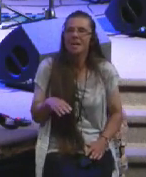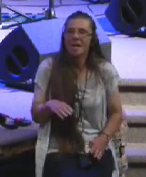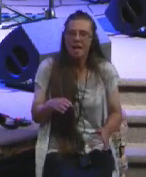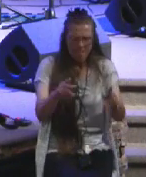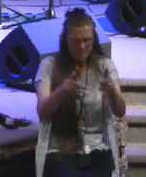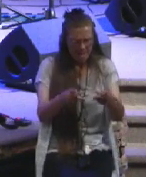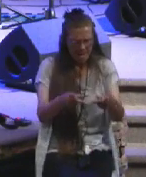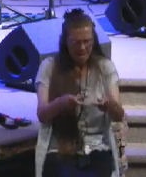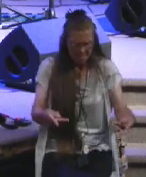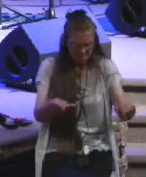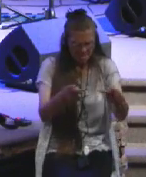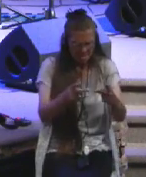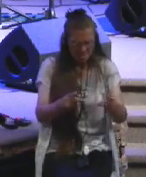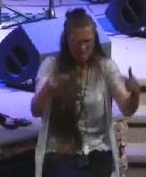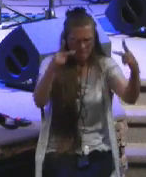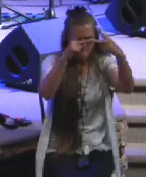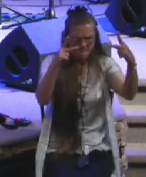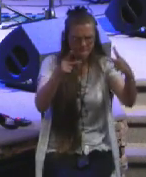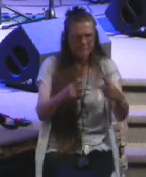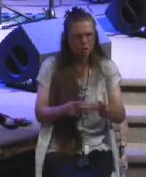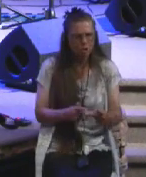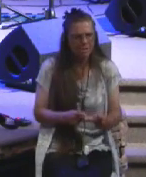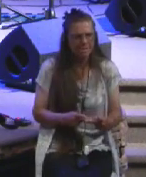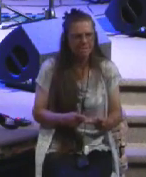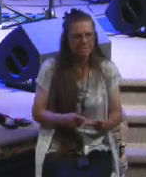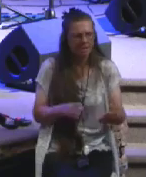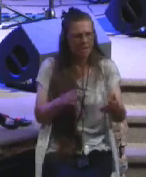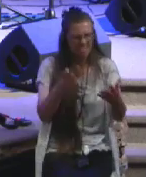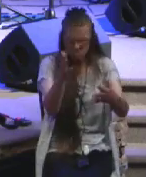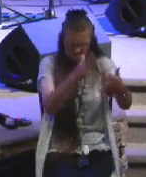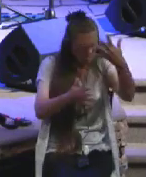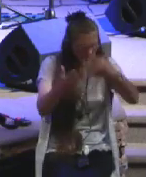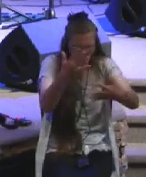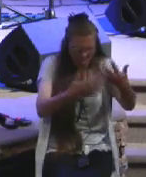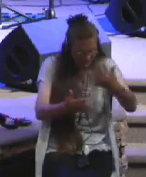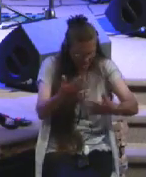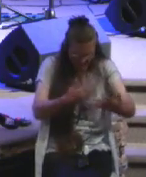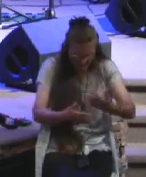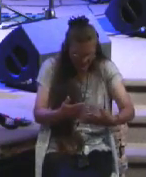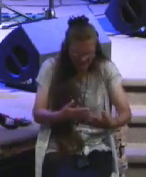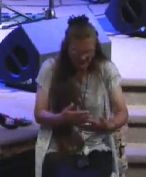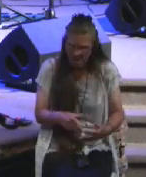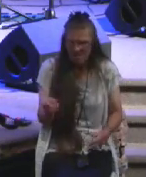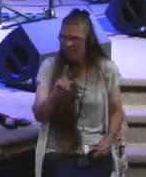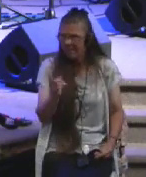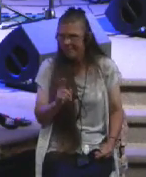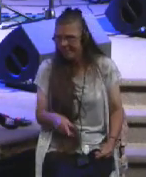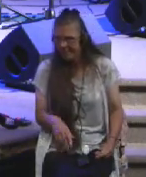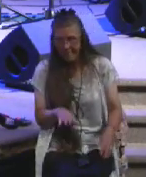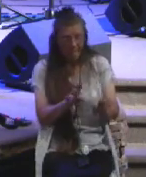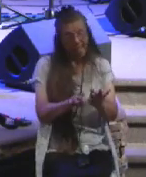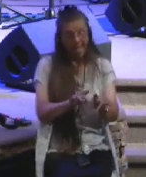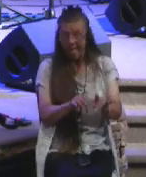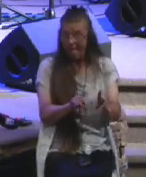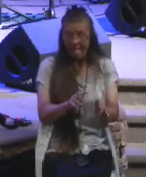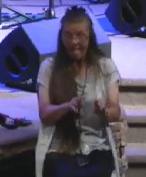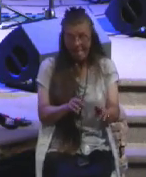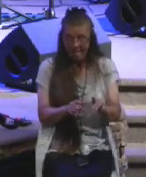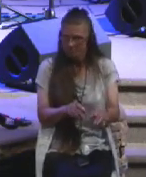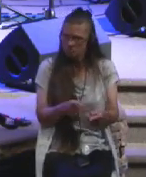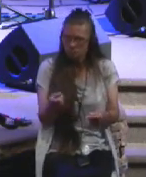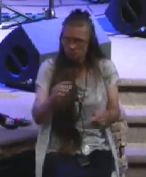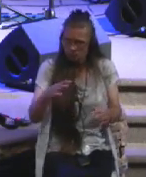Enigma machines, I mean, this was the craziest of the crazy because, I mean, they could send, they didn't even try to hide the fact they're telegraphing each other.